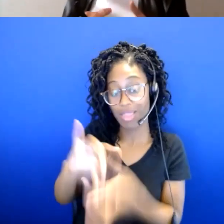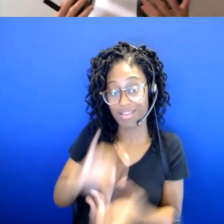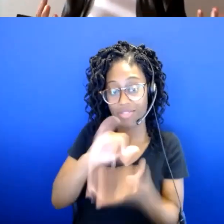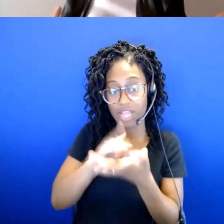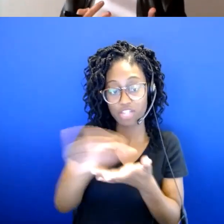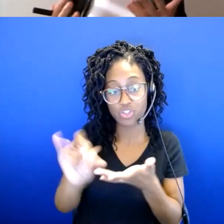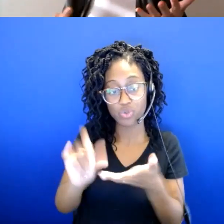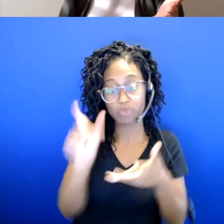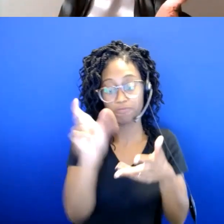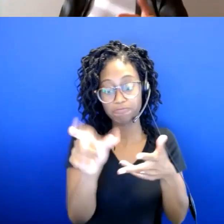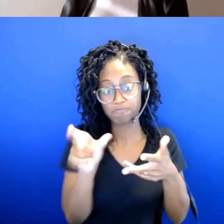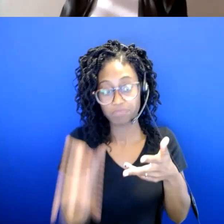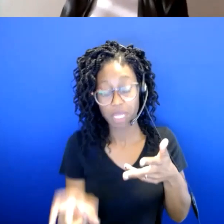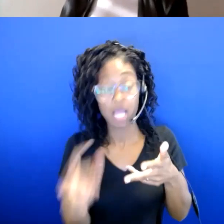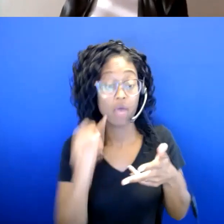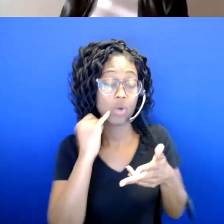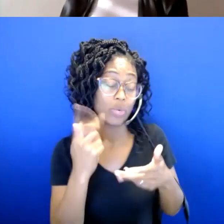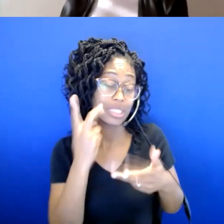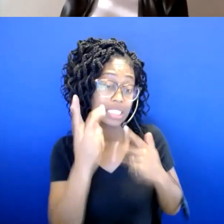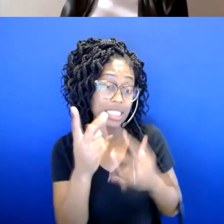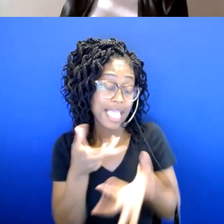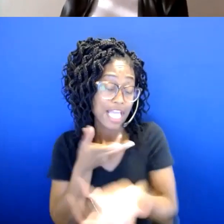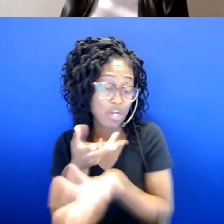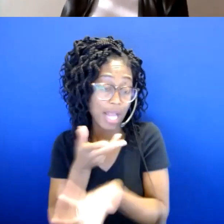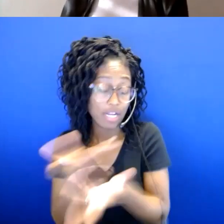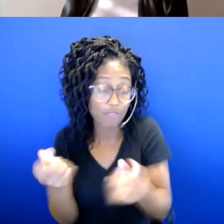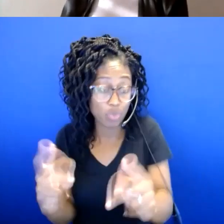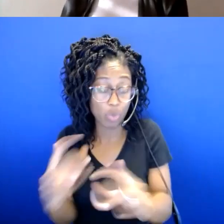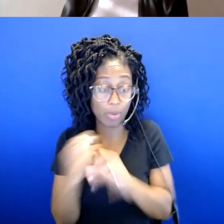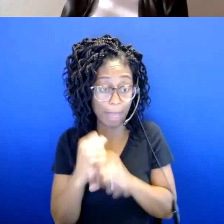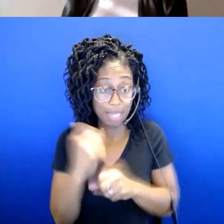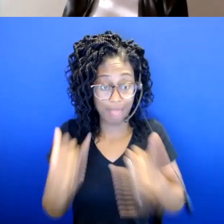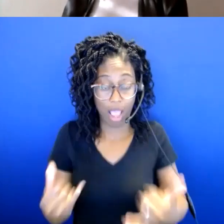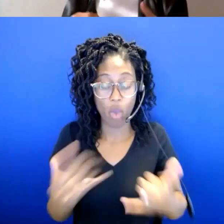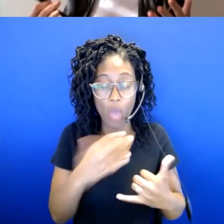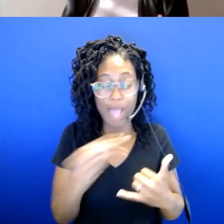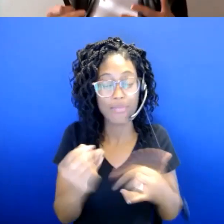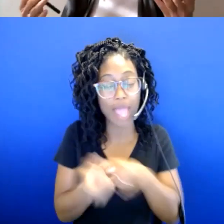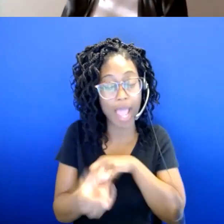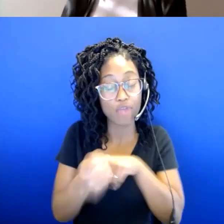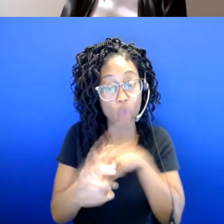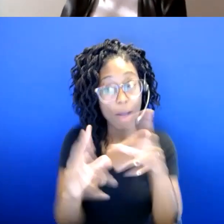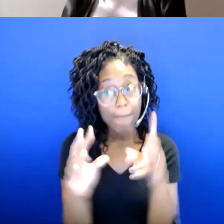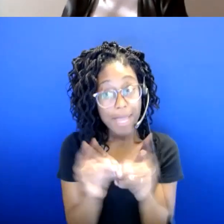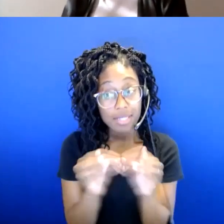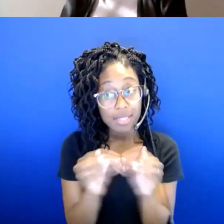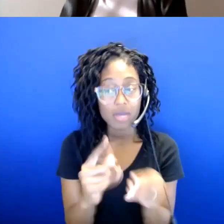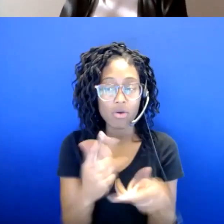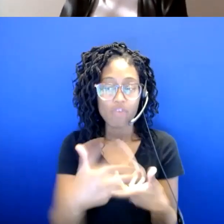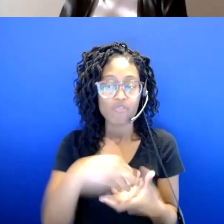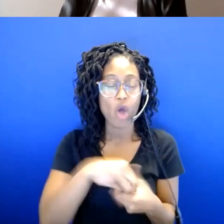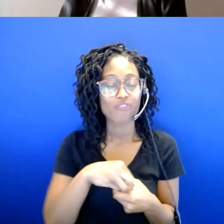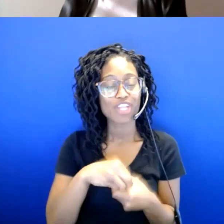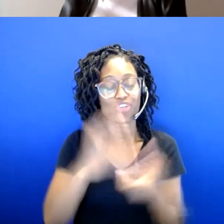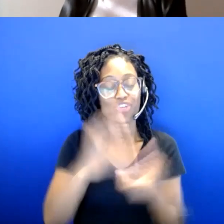both the interactive opportunity we're creating here and the annual meeting as really part of the knowledge